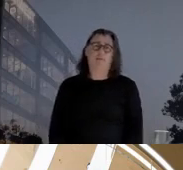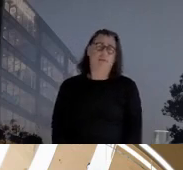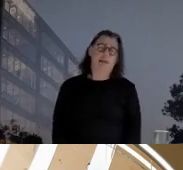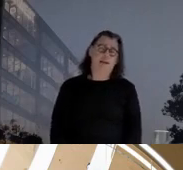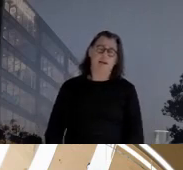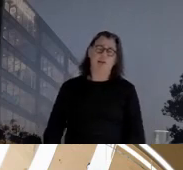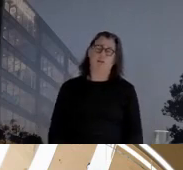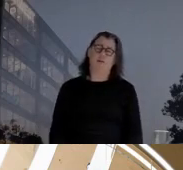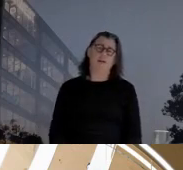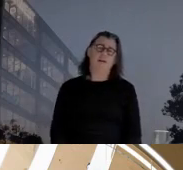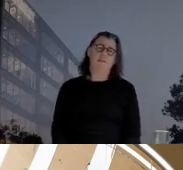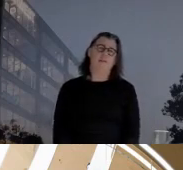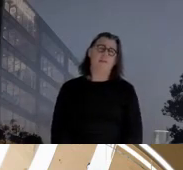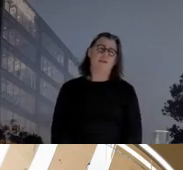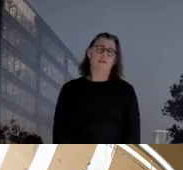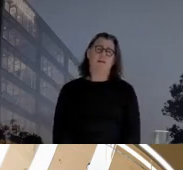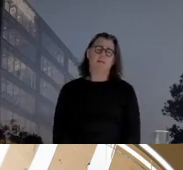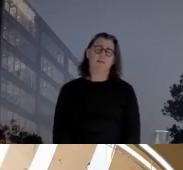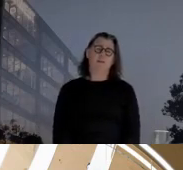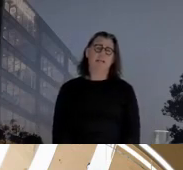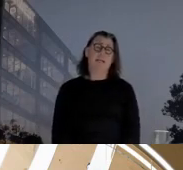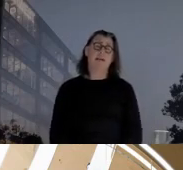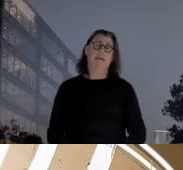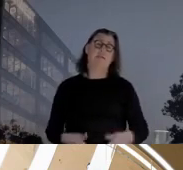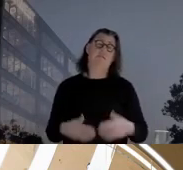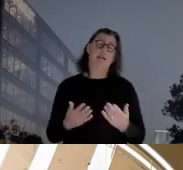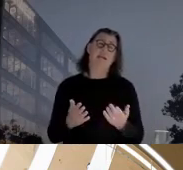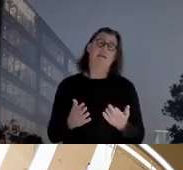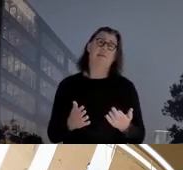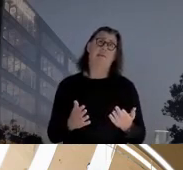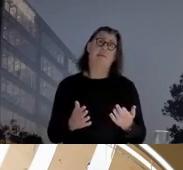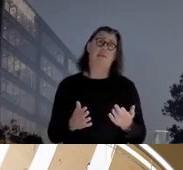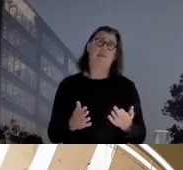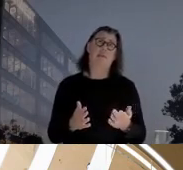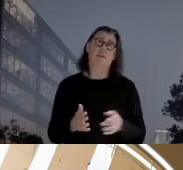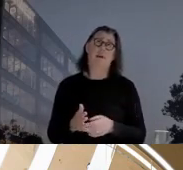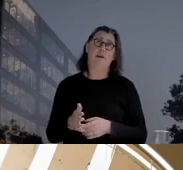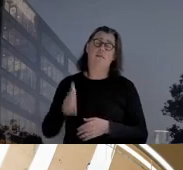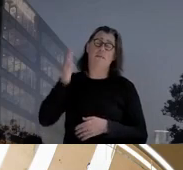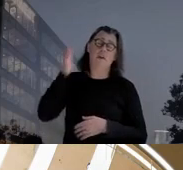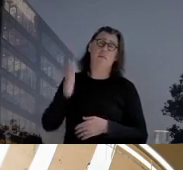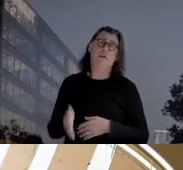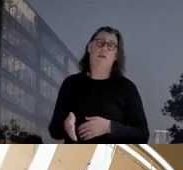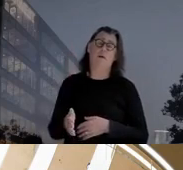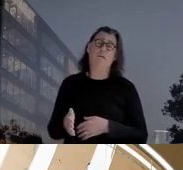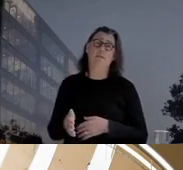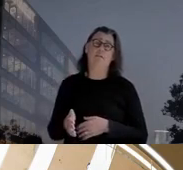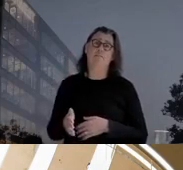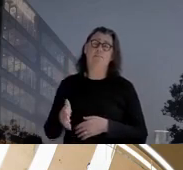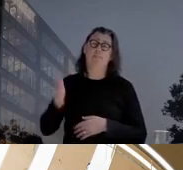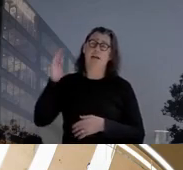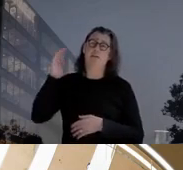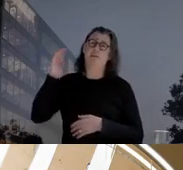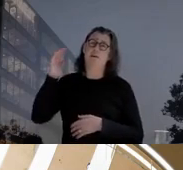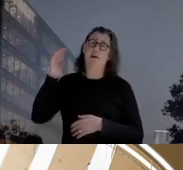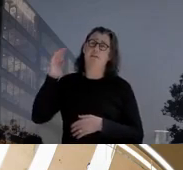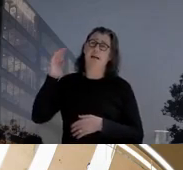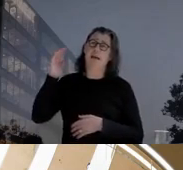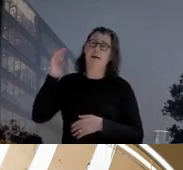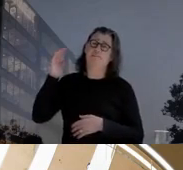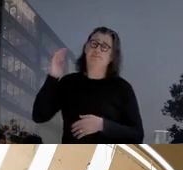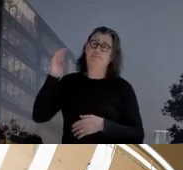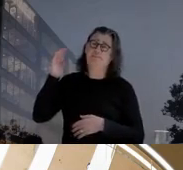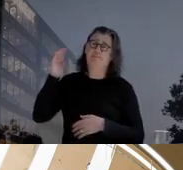balancing act. But yeah, I hear the point. I hear the point about dollars completely. And really, you know, if you think about it, if you've got a bill of quantities and you've